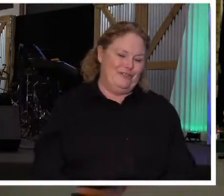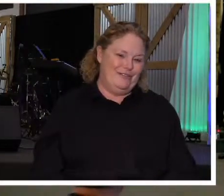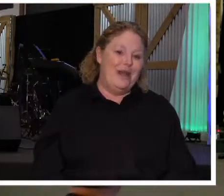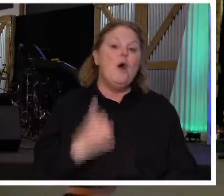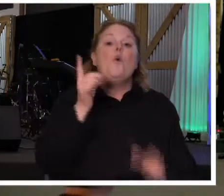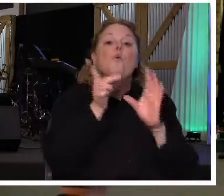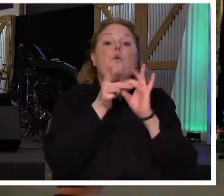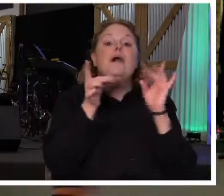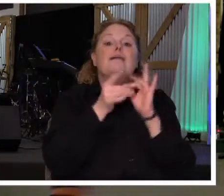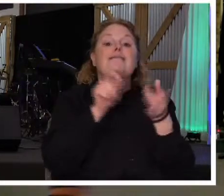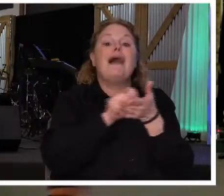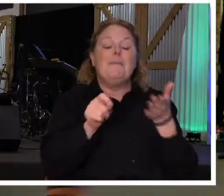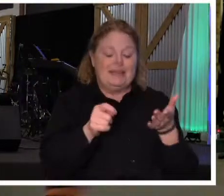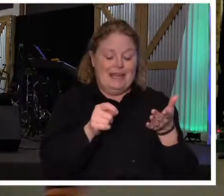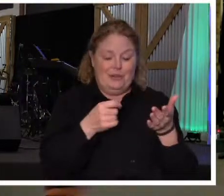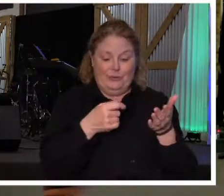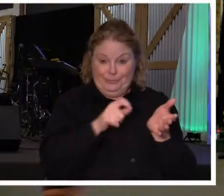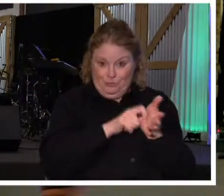One commentator made this observation,